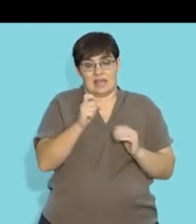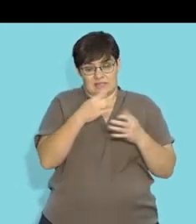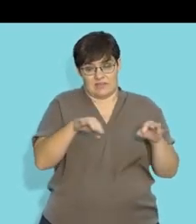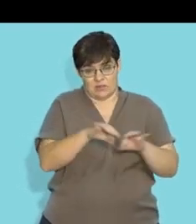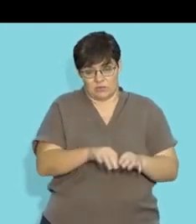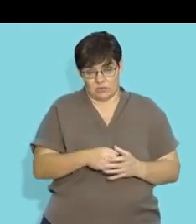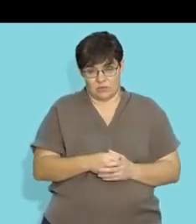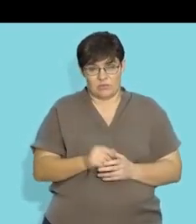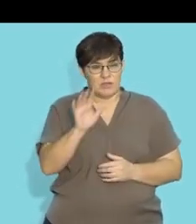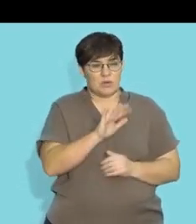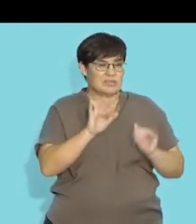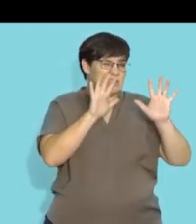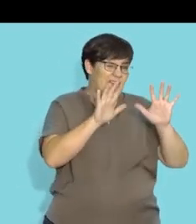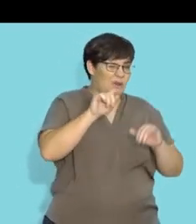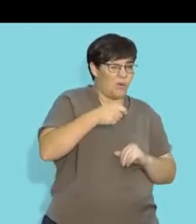about